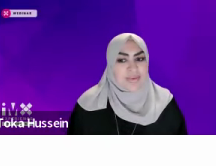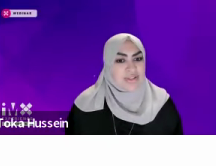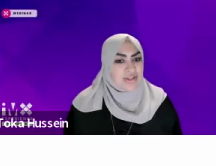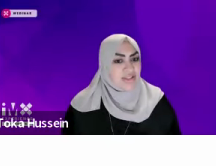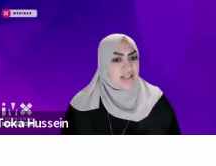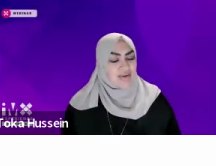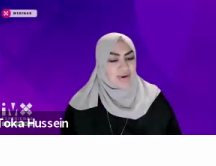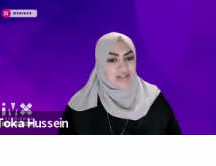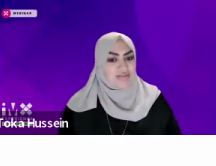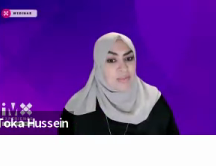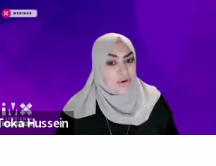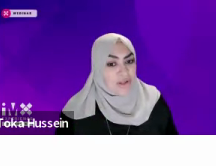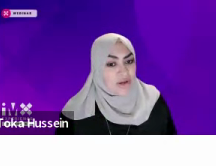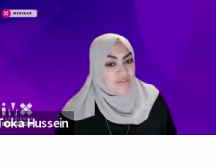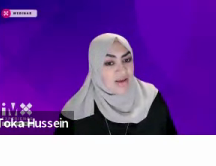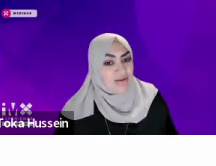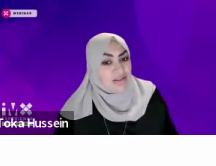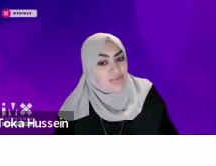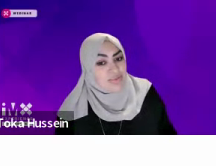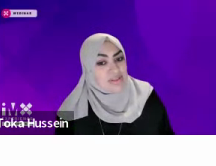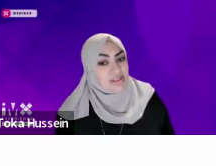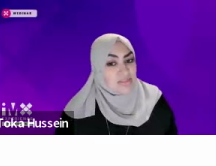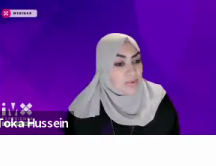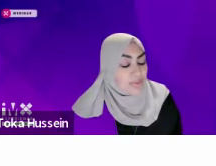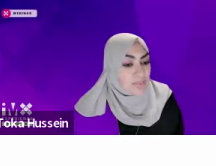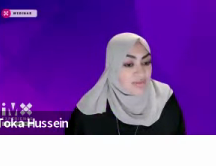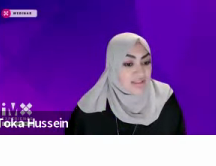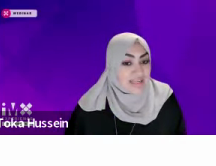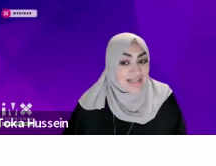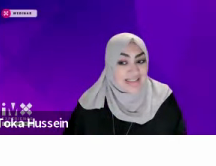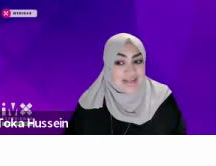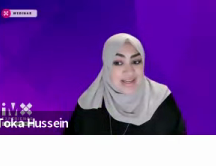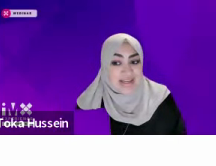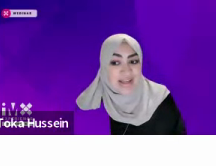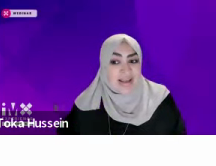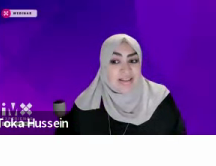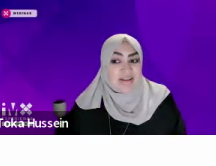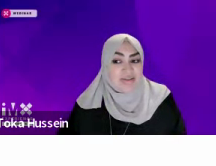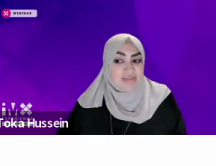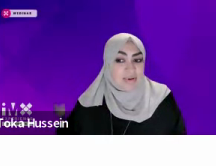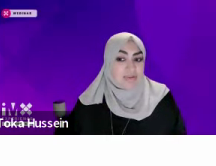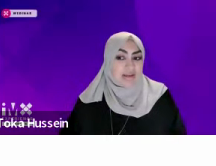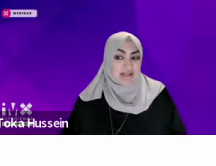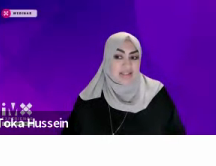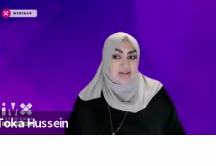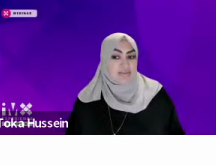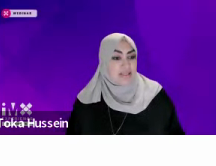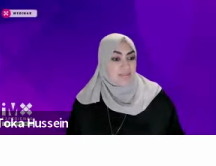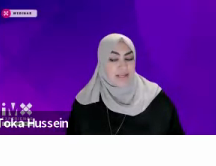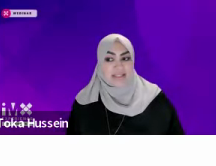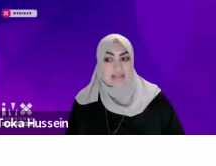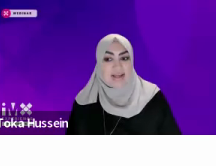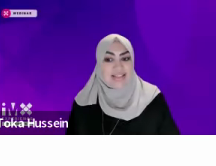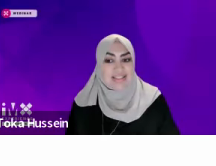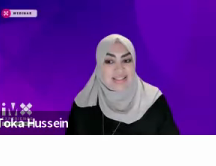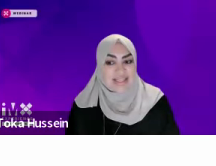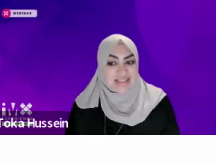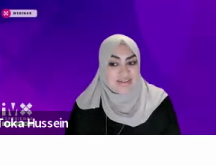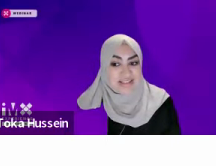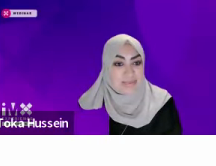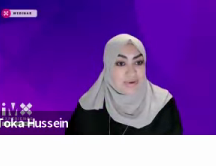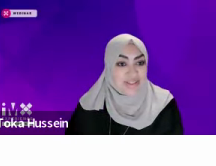So we're going to return to that question from earlier of how did the tools support the work of this activity? The use of both connecting cubes and base 10